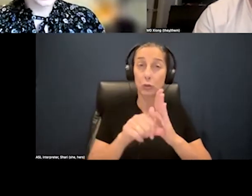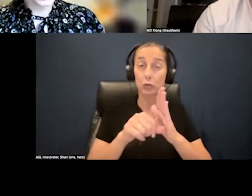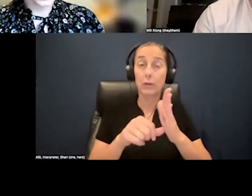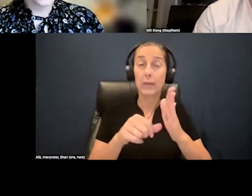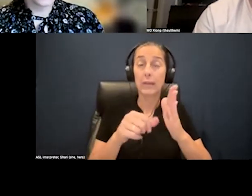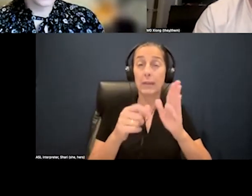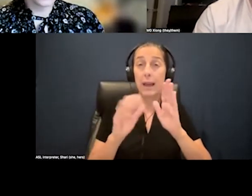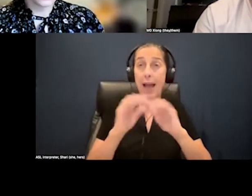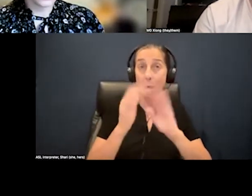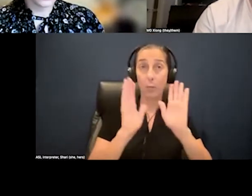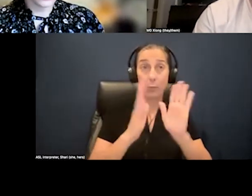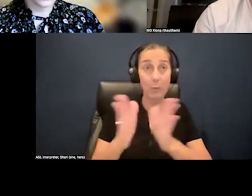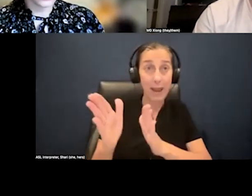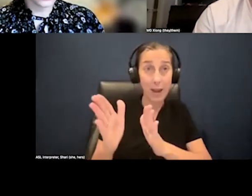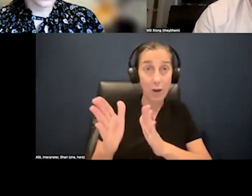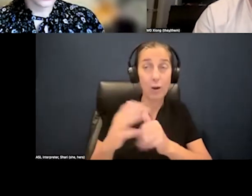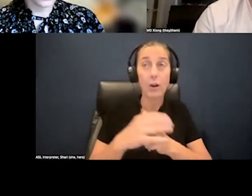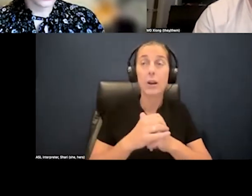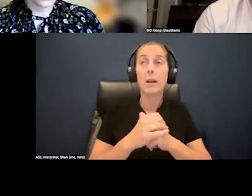establishing a relationship